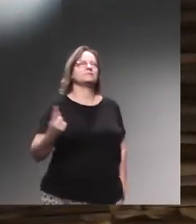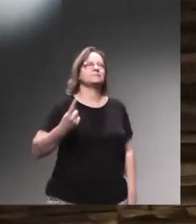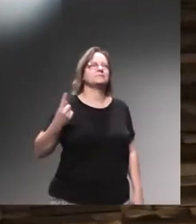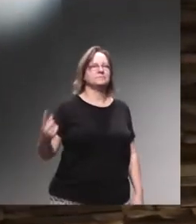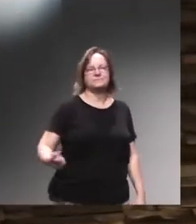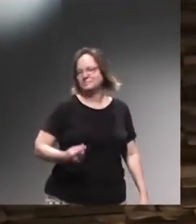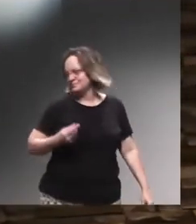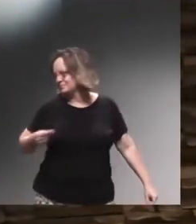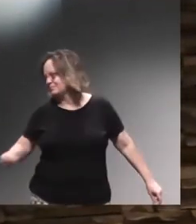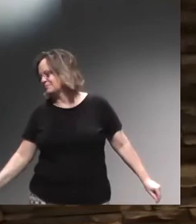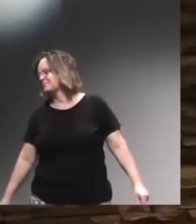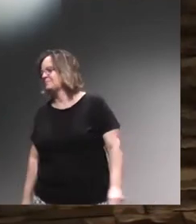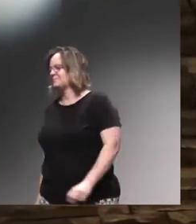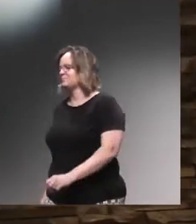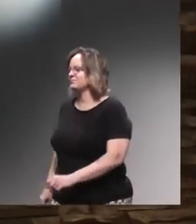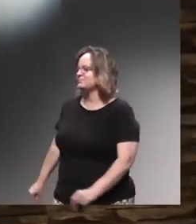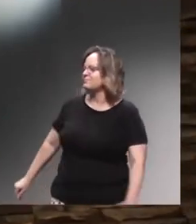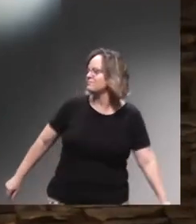the time.